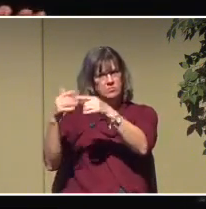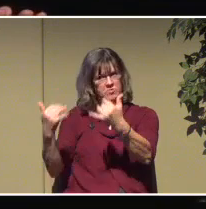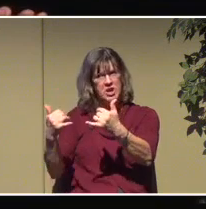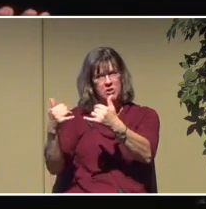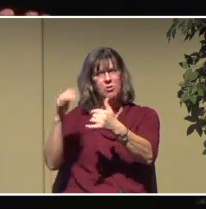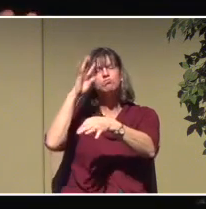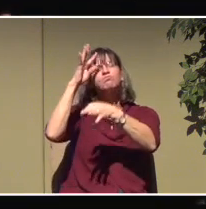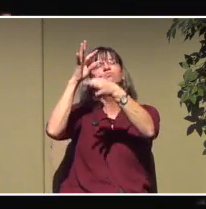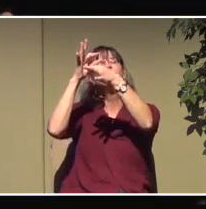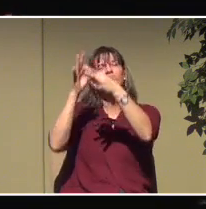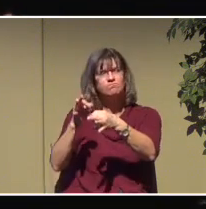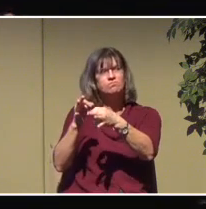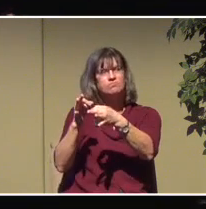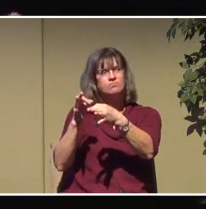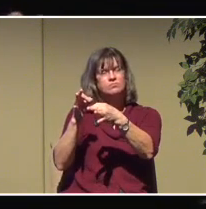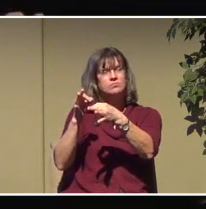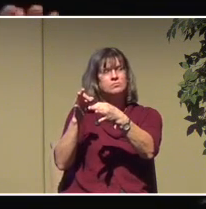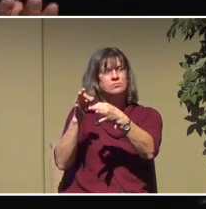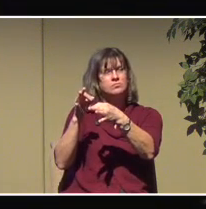for you